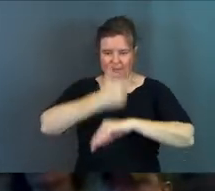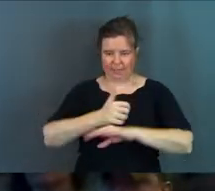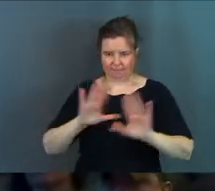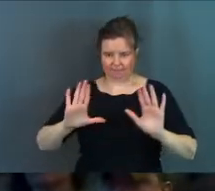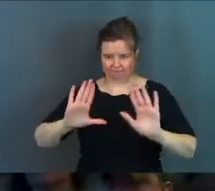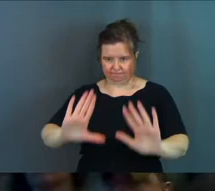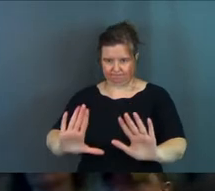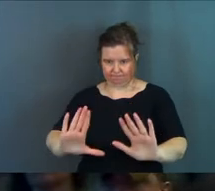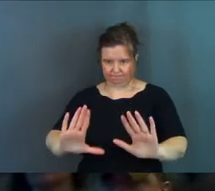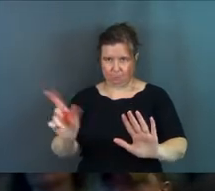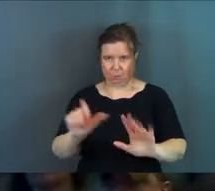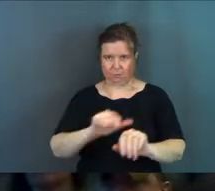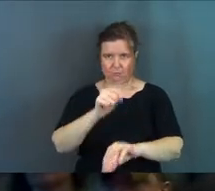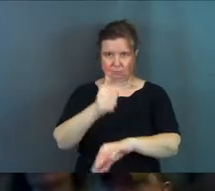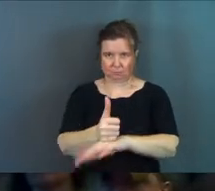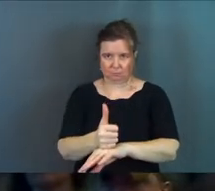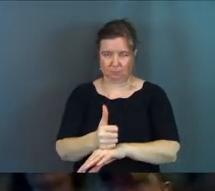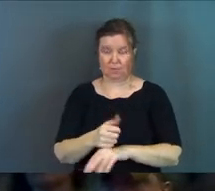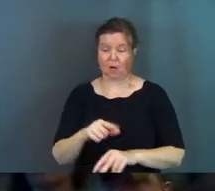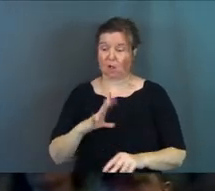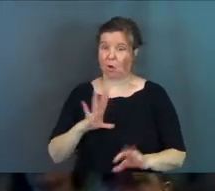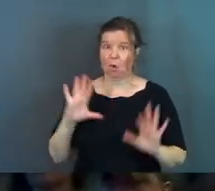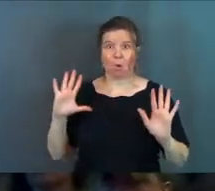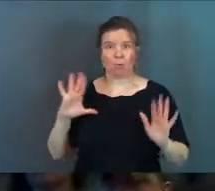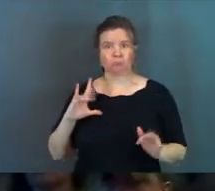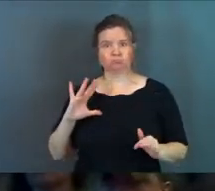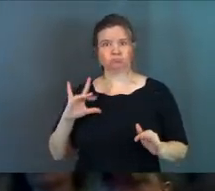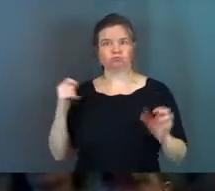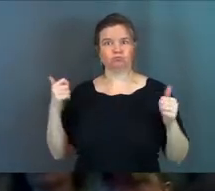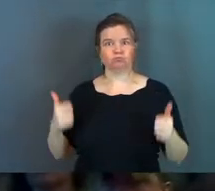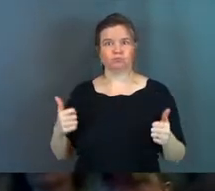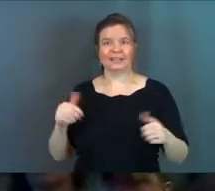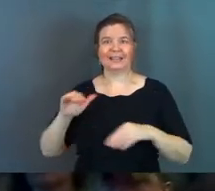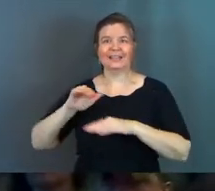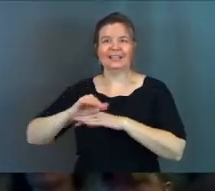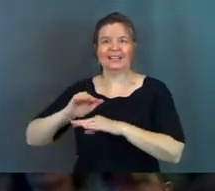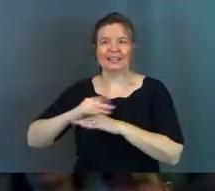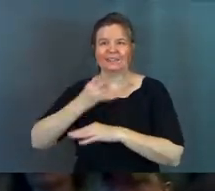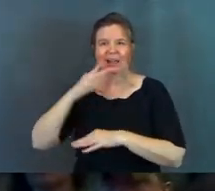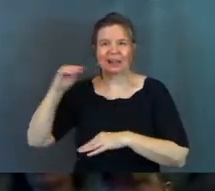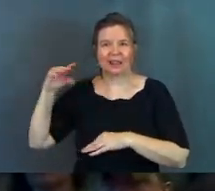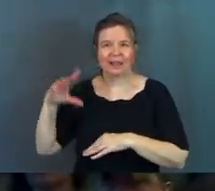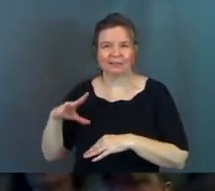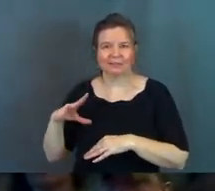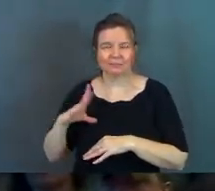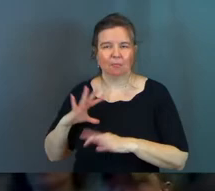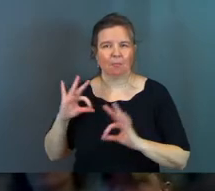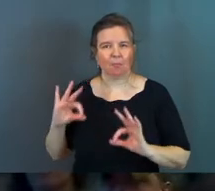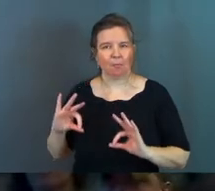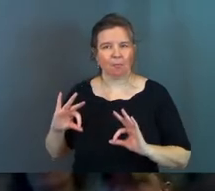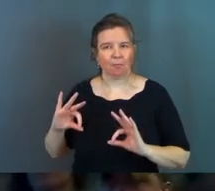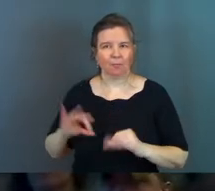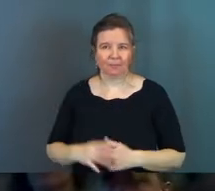in the living room right where it was going to be, and it looked awesome in the evening light.